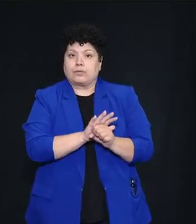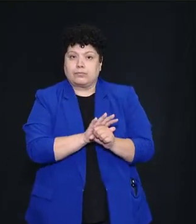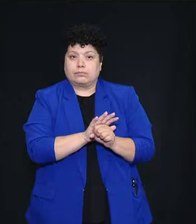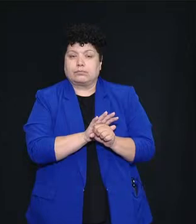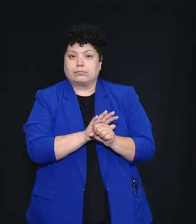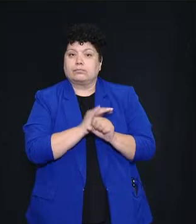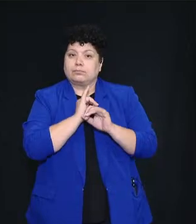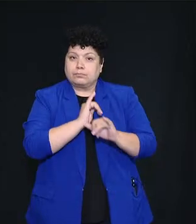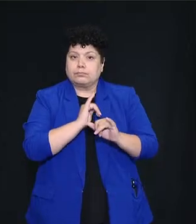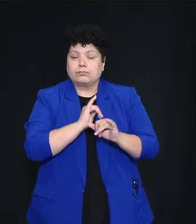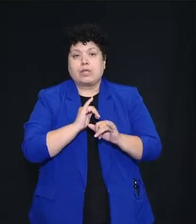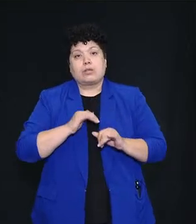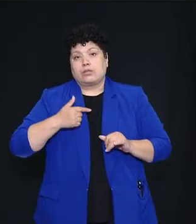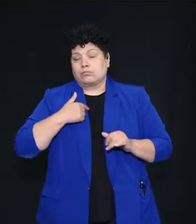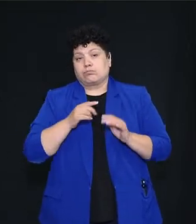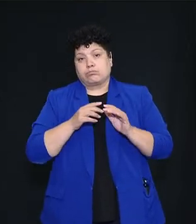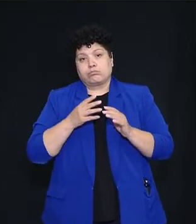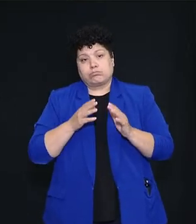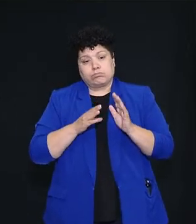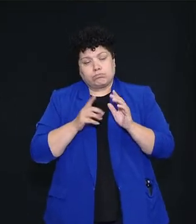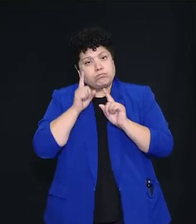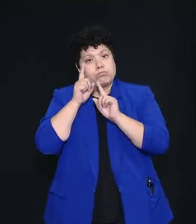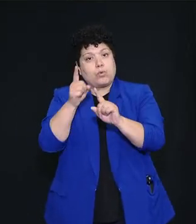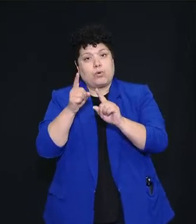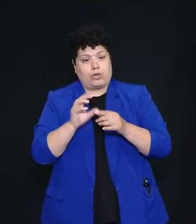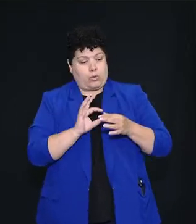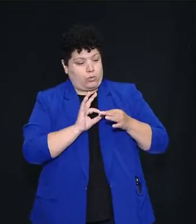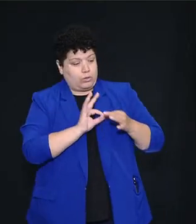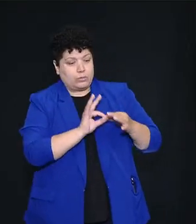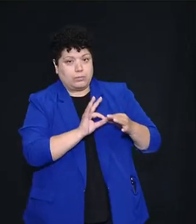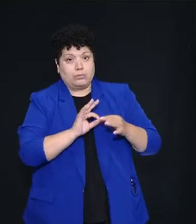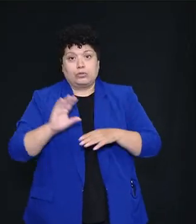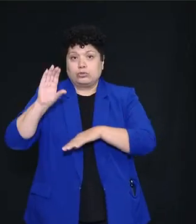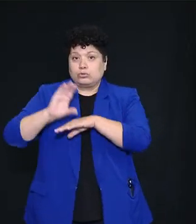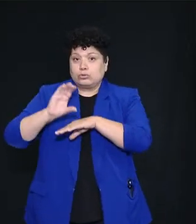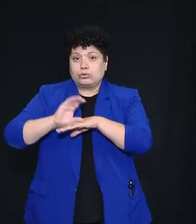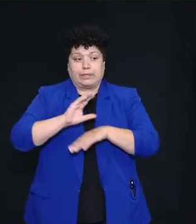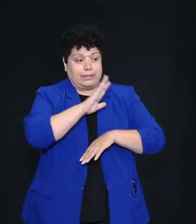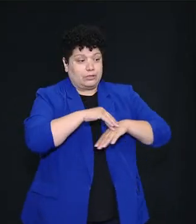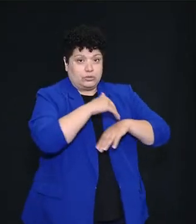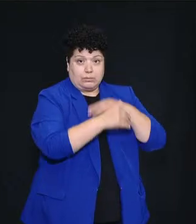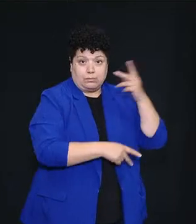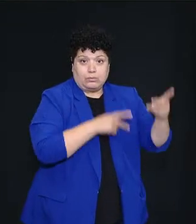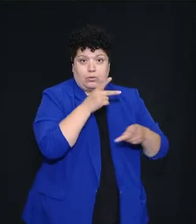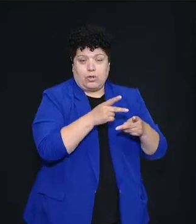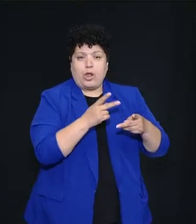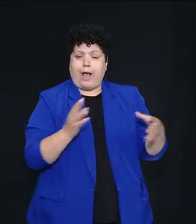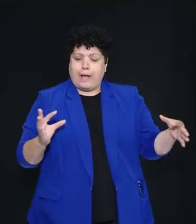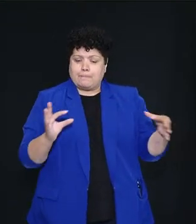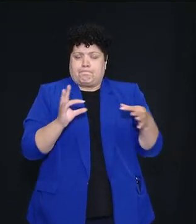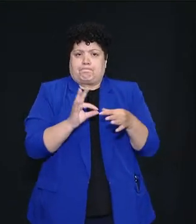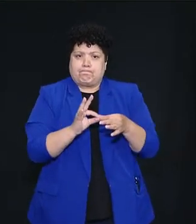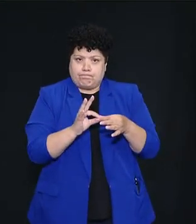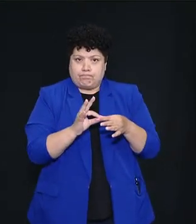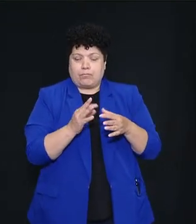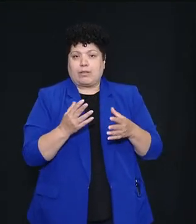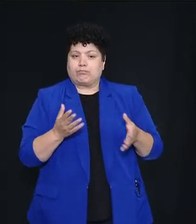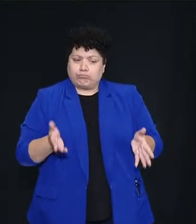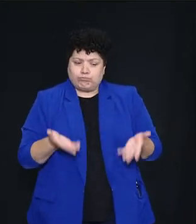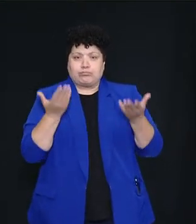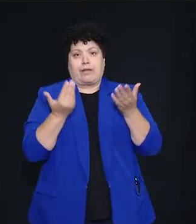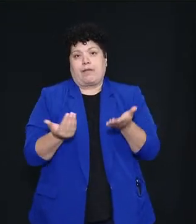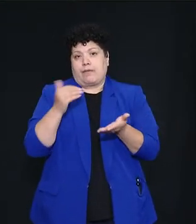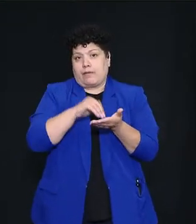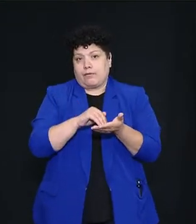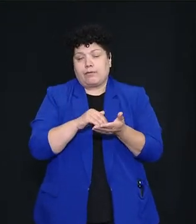desire to renew the relationship between the Church and the Indigenous peoples of Canada a relationship marked both by